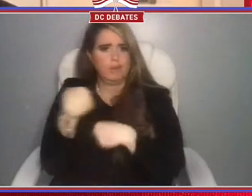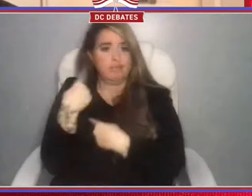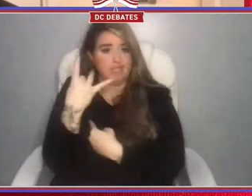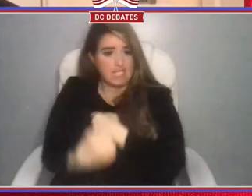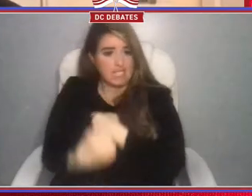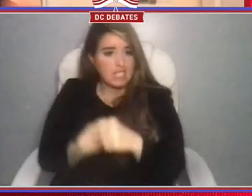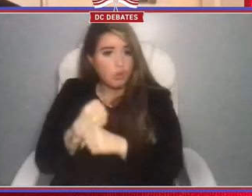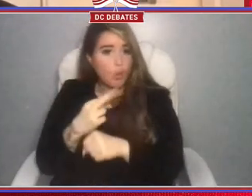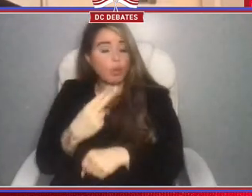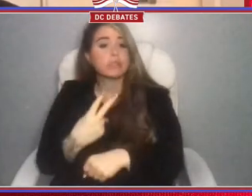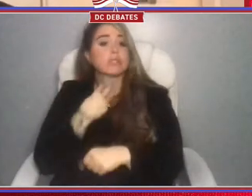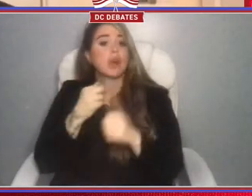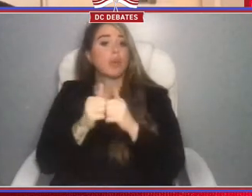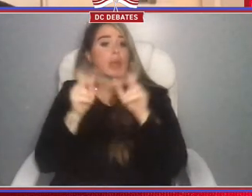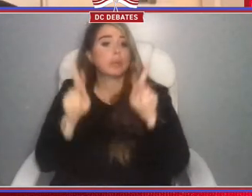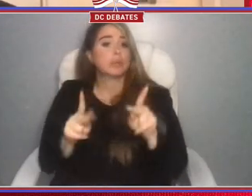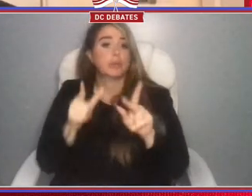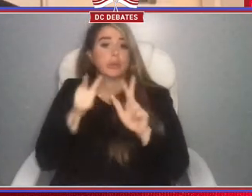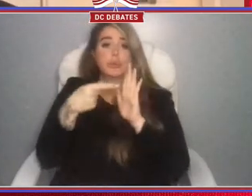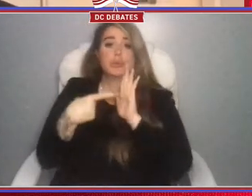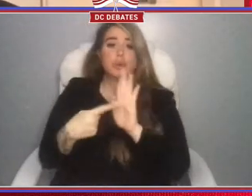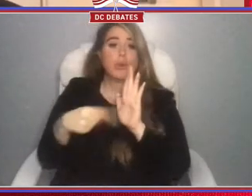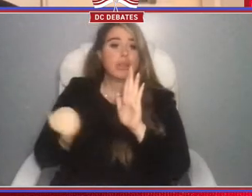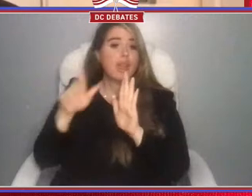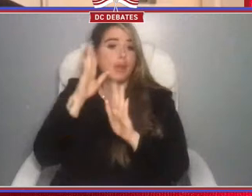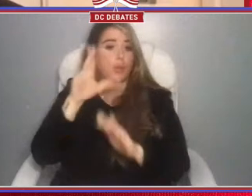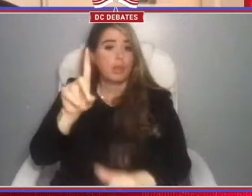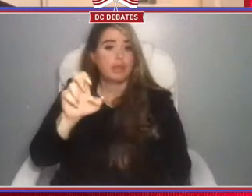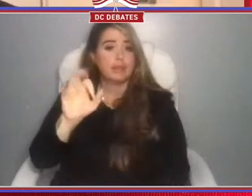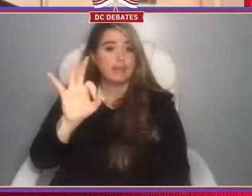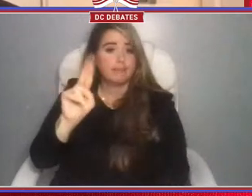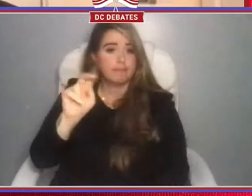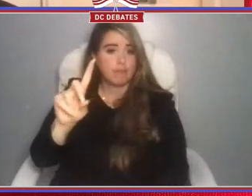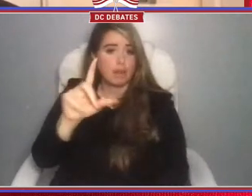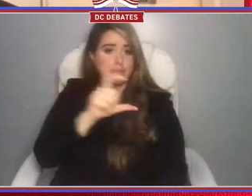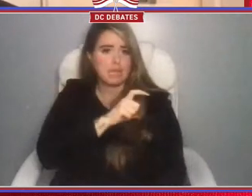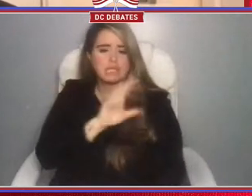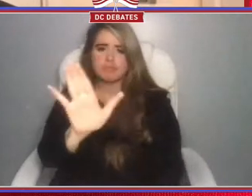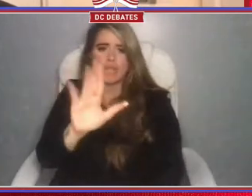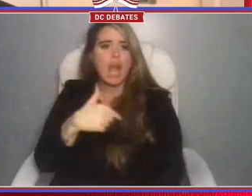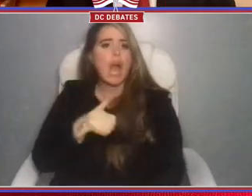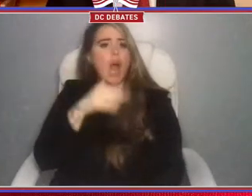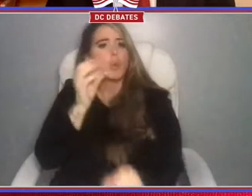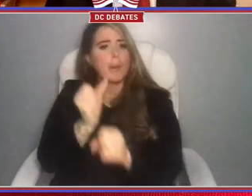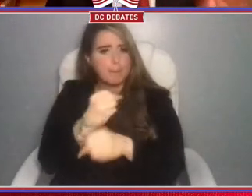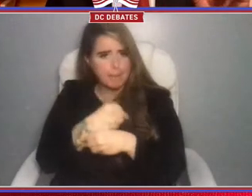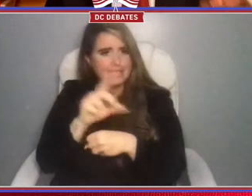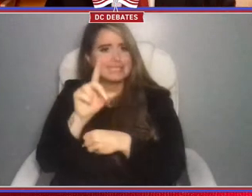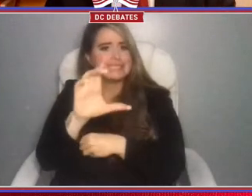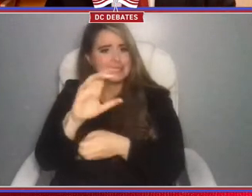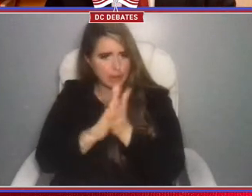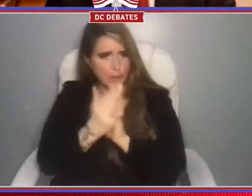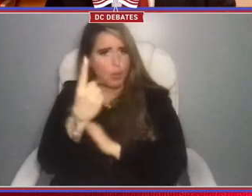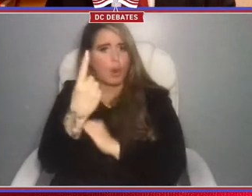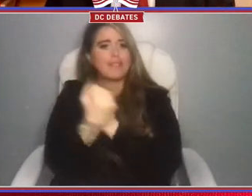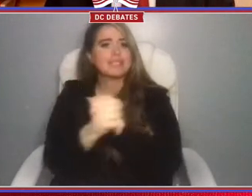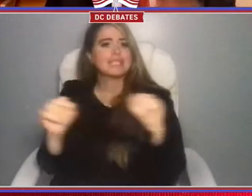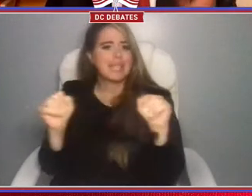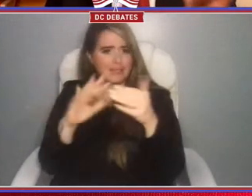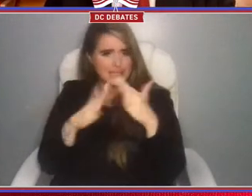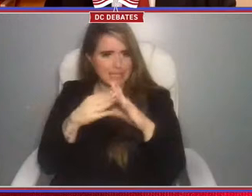who has shown that they will defund the police. I will make DC one of the safest cities in America, make it